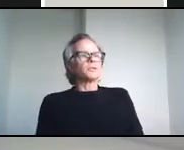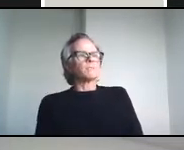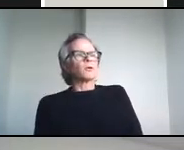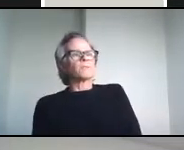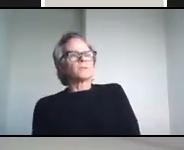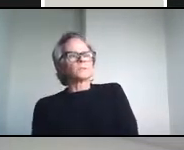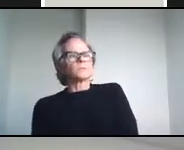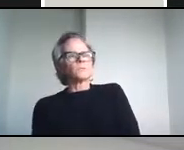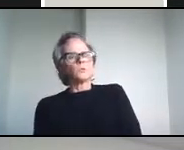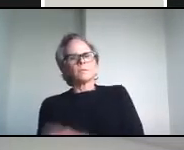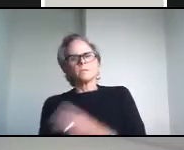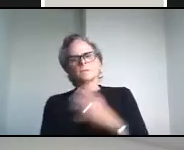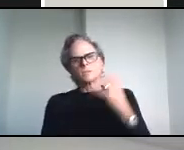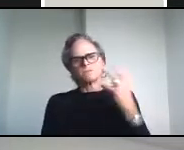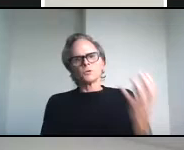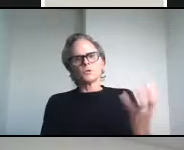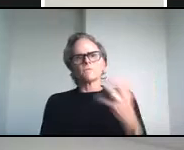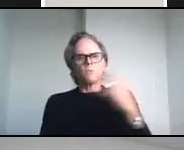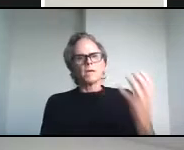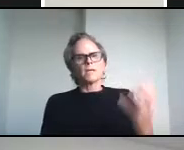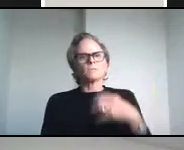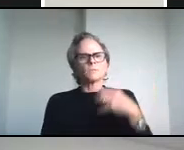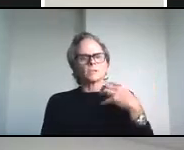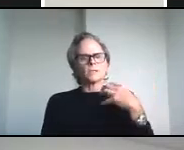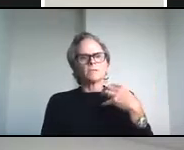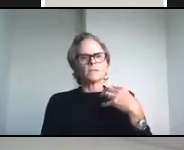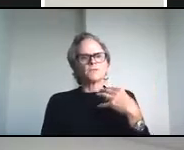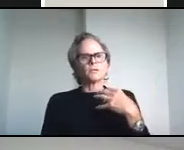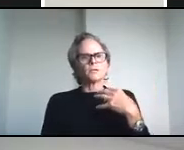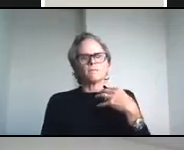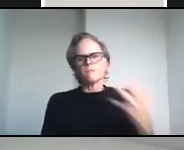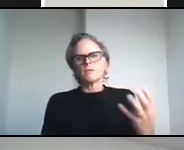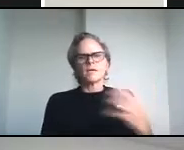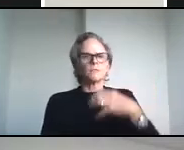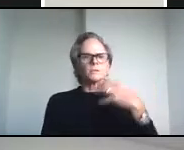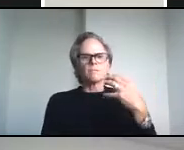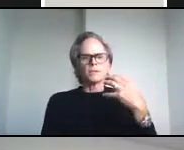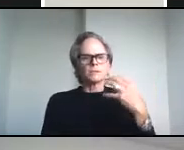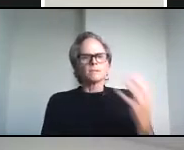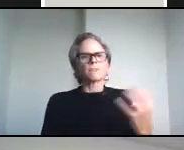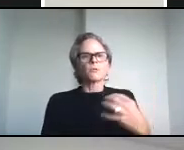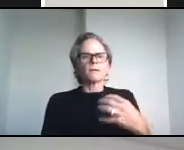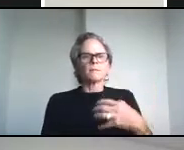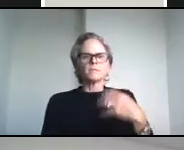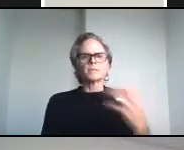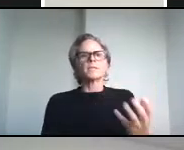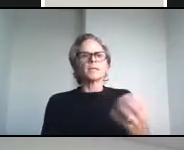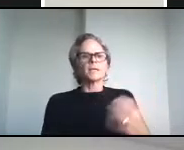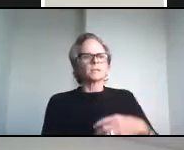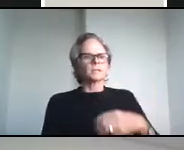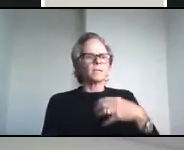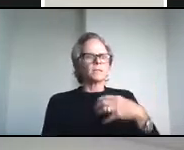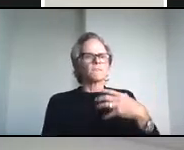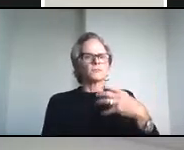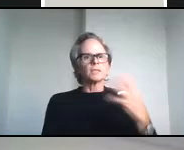on the multi-purpose room and just a few of the ways in which it can be configured kind of every day when something is not programmed. It's a seating